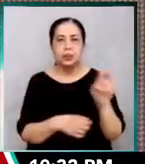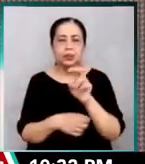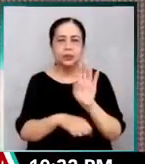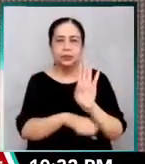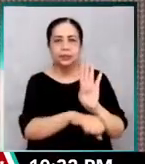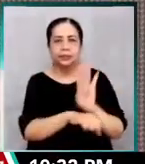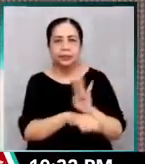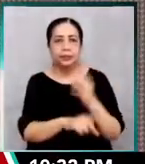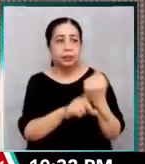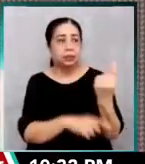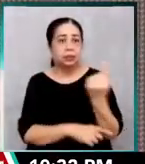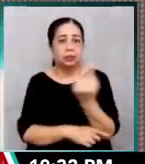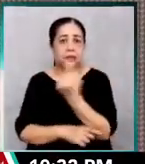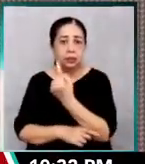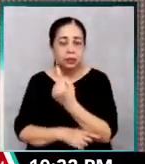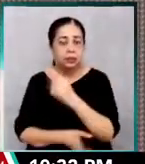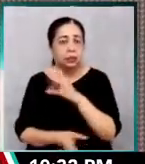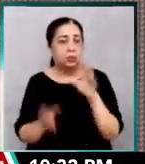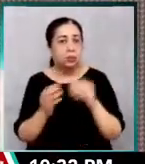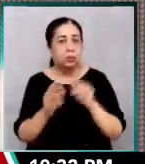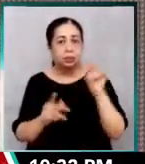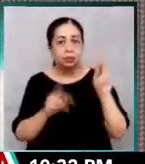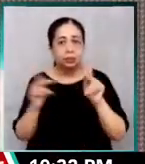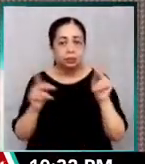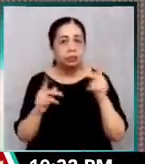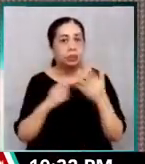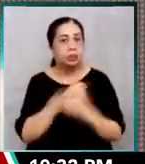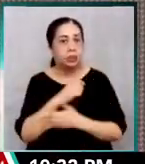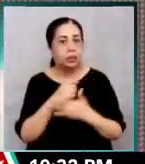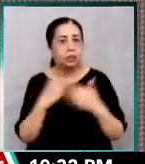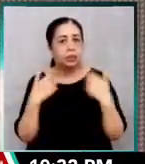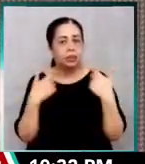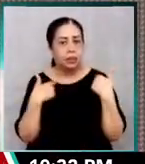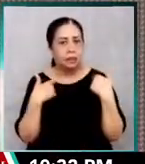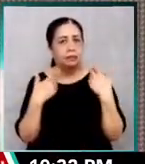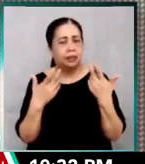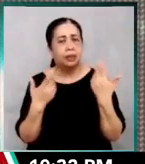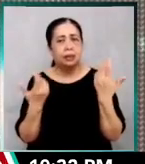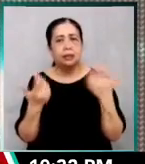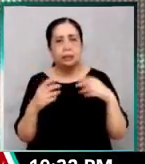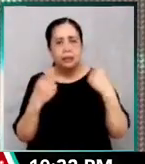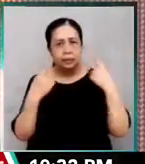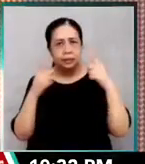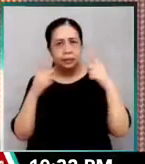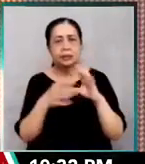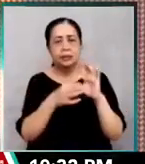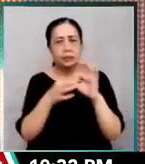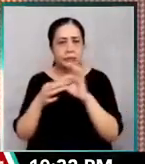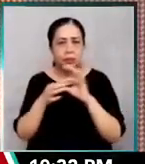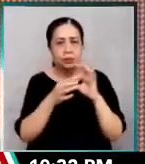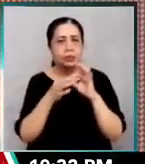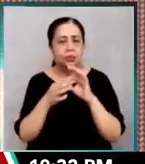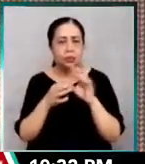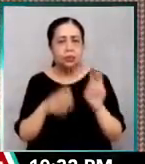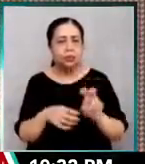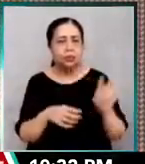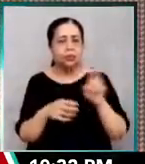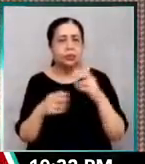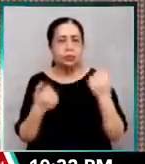us in the entire populace of the nation has a stake in the success of the tourism industry. And